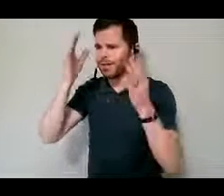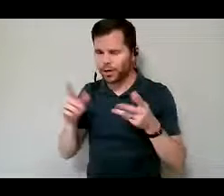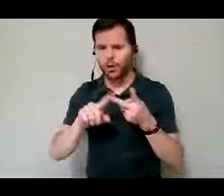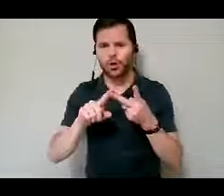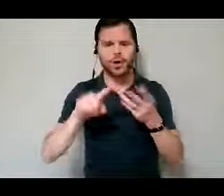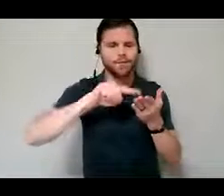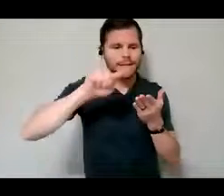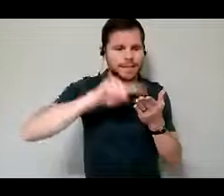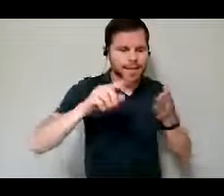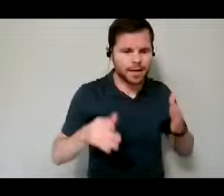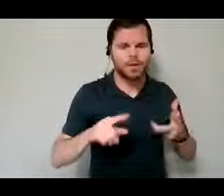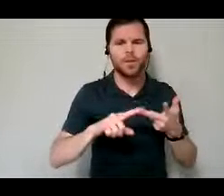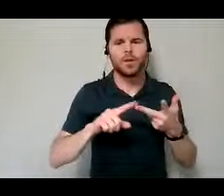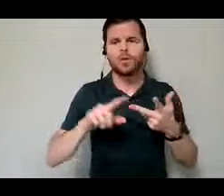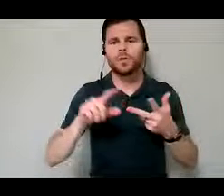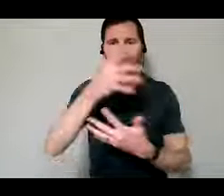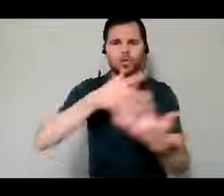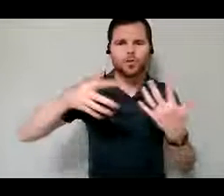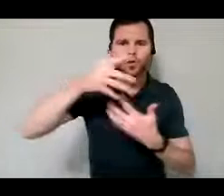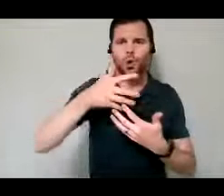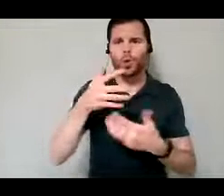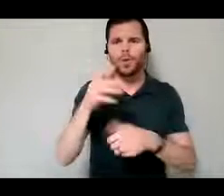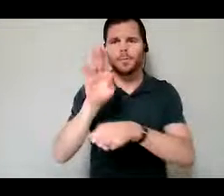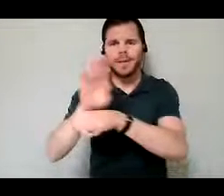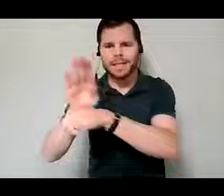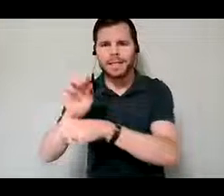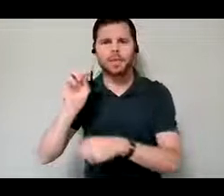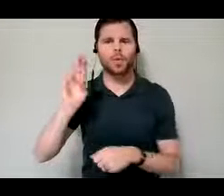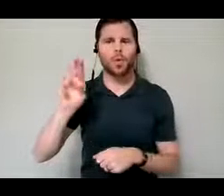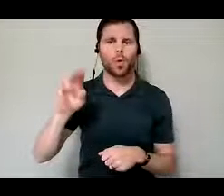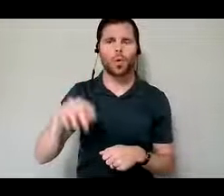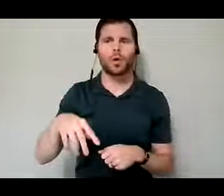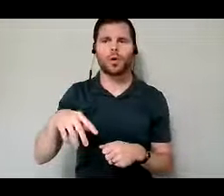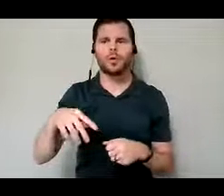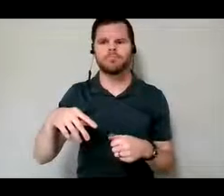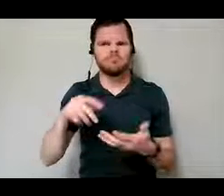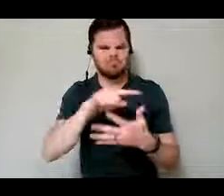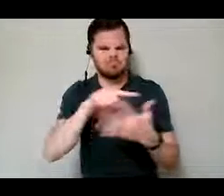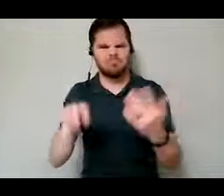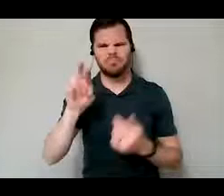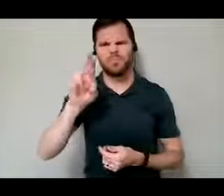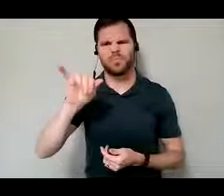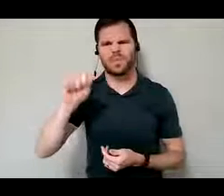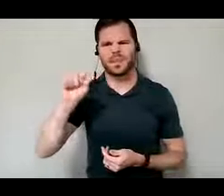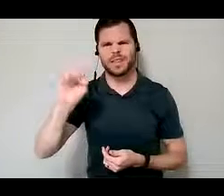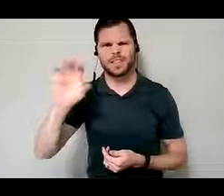social, enterprising, conventional, or artistic. So those are the letters, and it'll usually give you a combination of 3